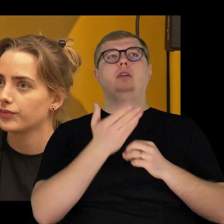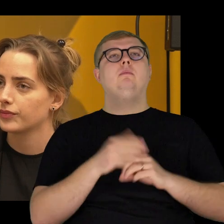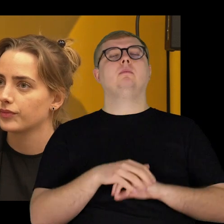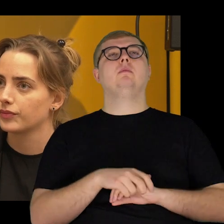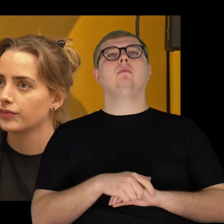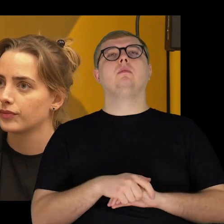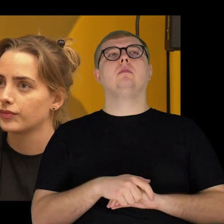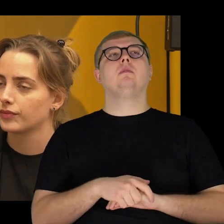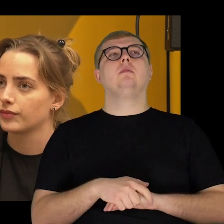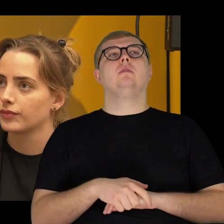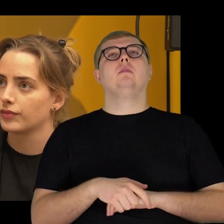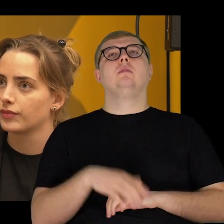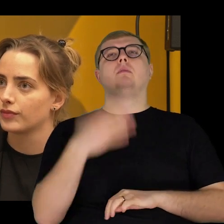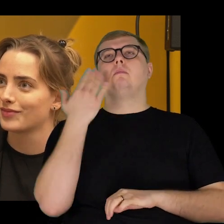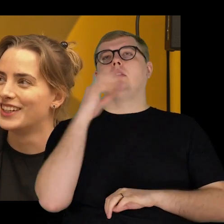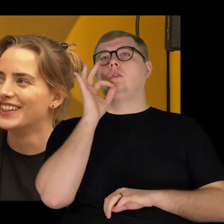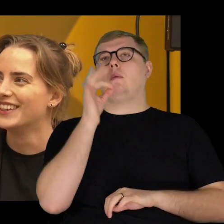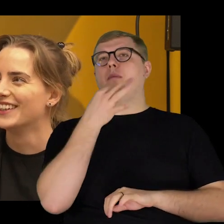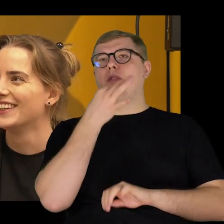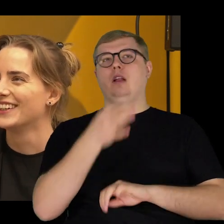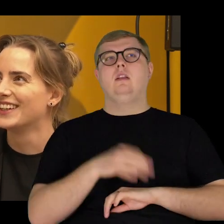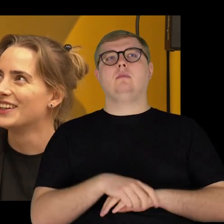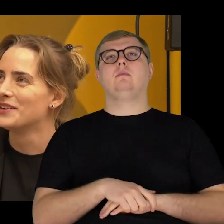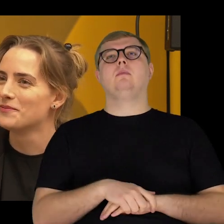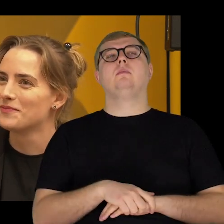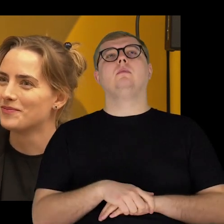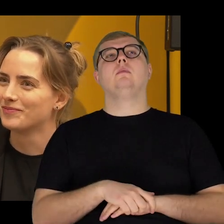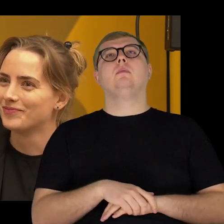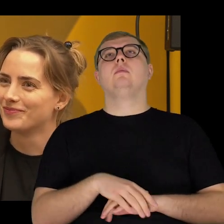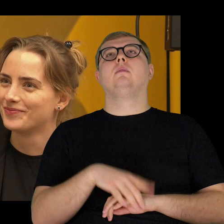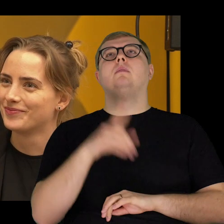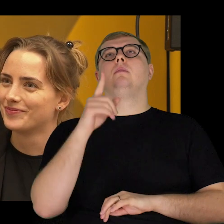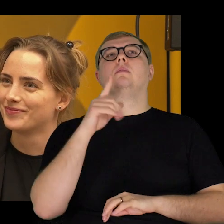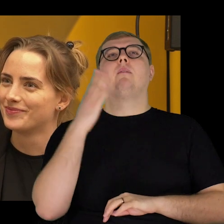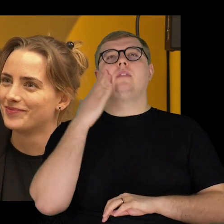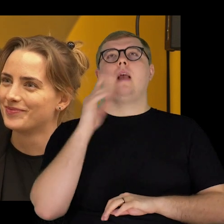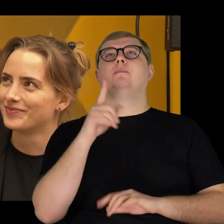That's a good question. Viv, you want to start? I know you love that type of question, Julie.